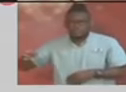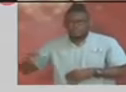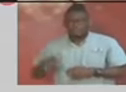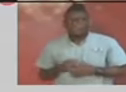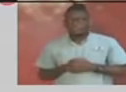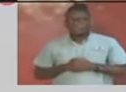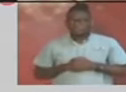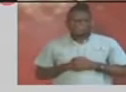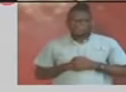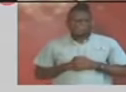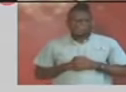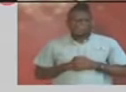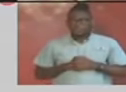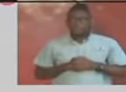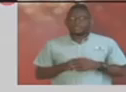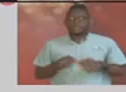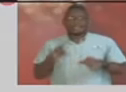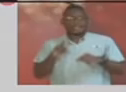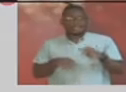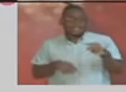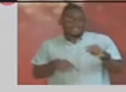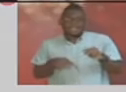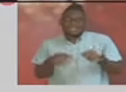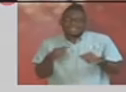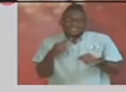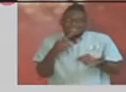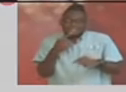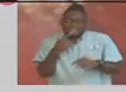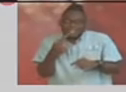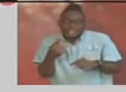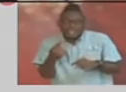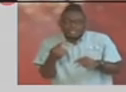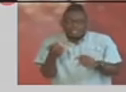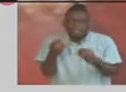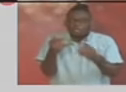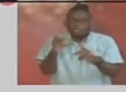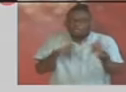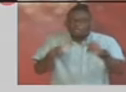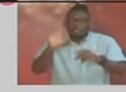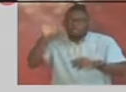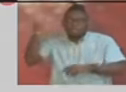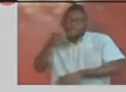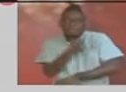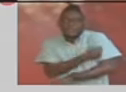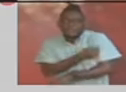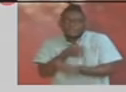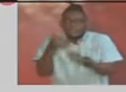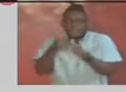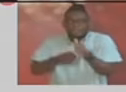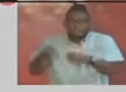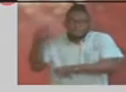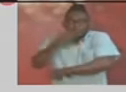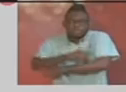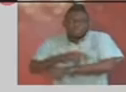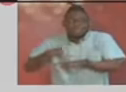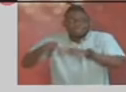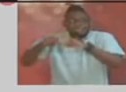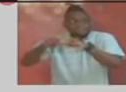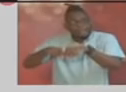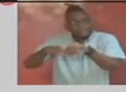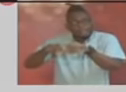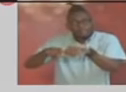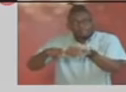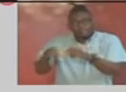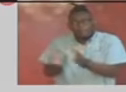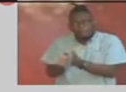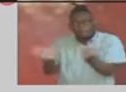rate of vaccination. It depends on a lot of factors. It depends on the uptake from the population, most importantly. When we do